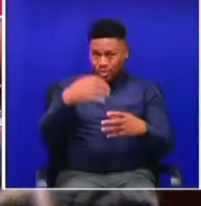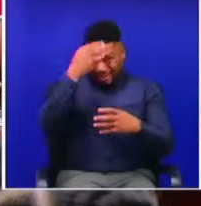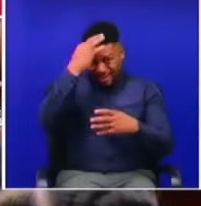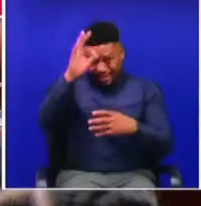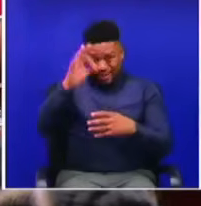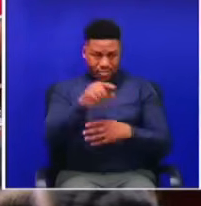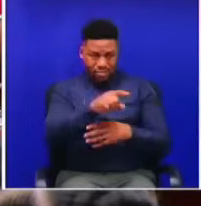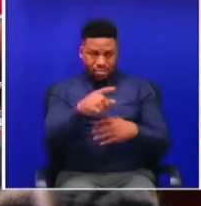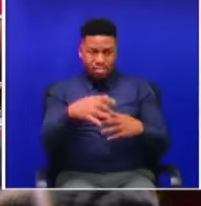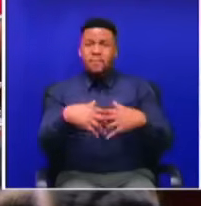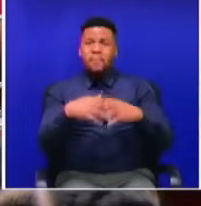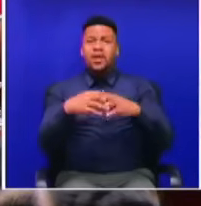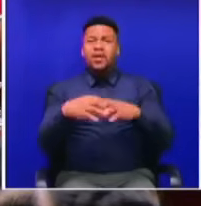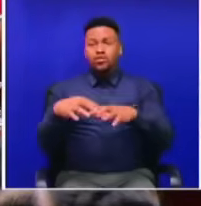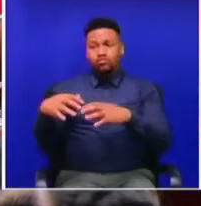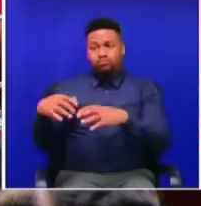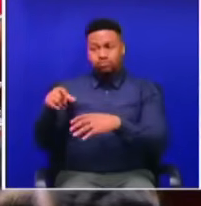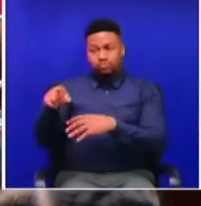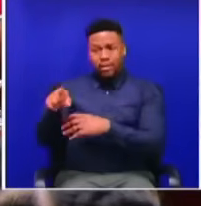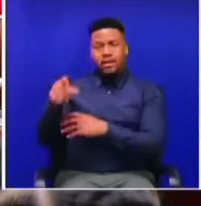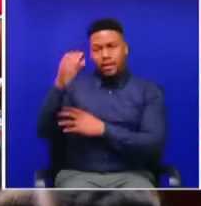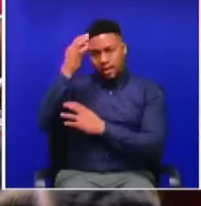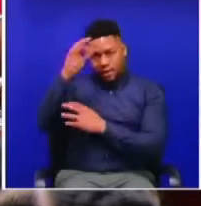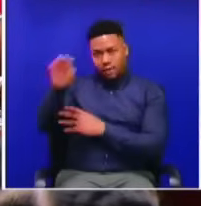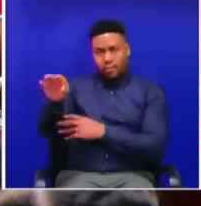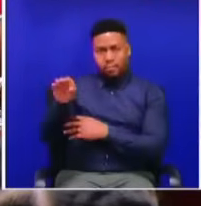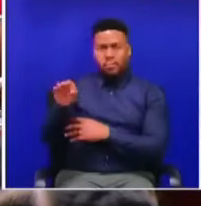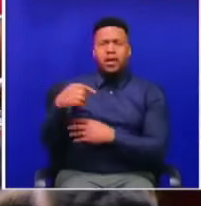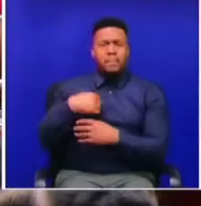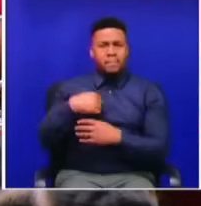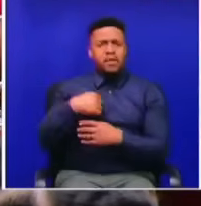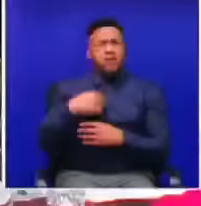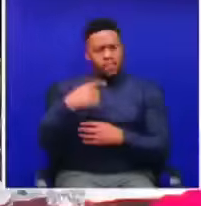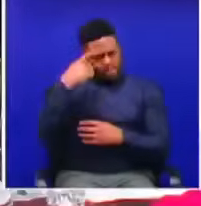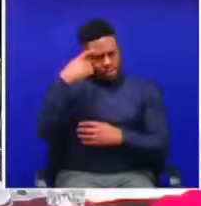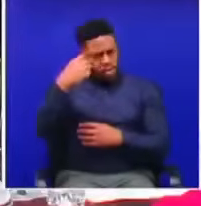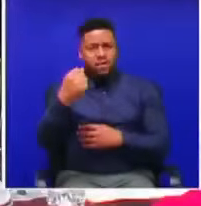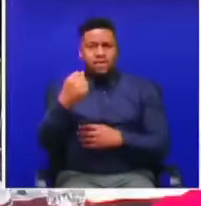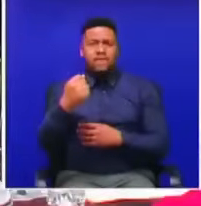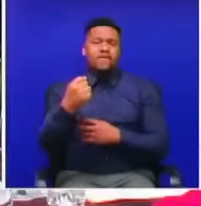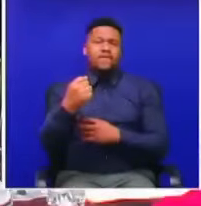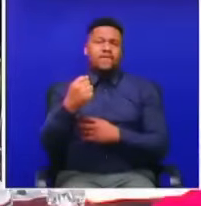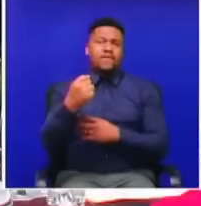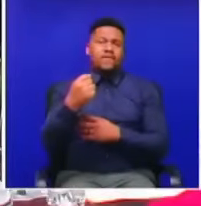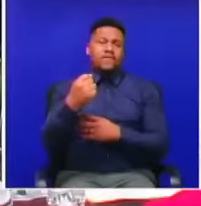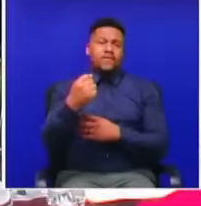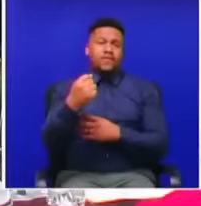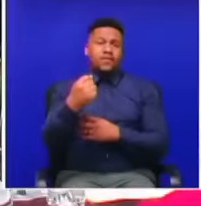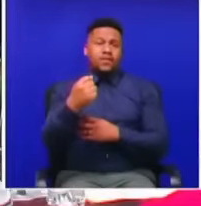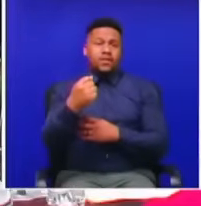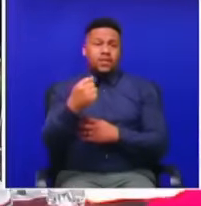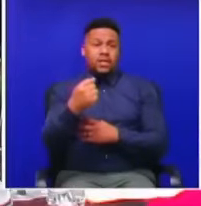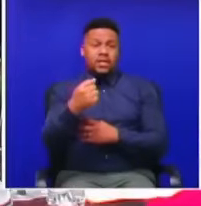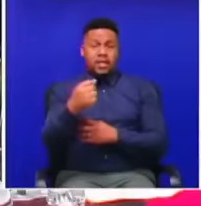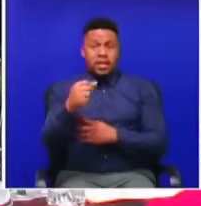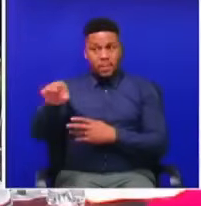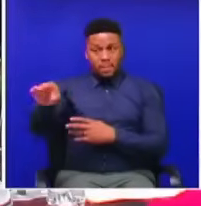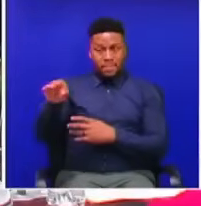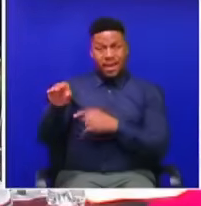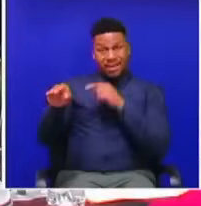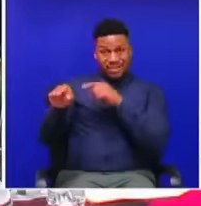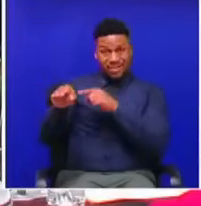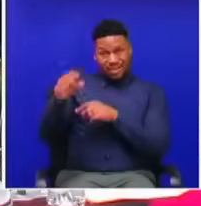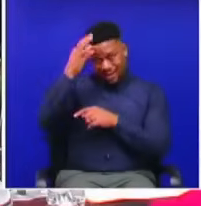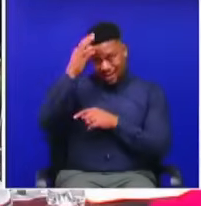outcome. So in the end, I do believe that a state bank is no longer a question of whether it